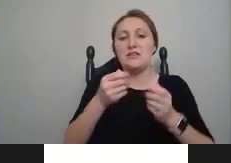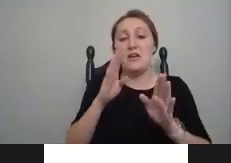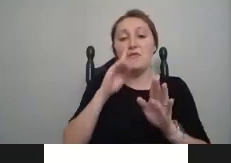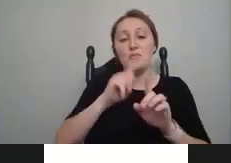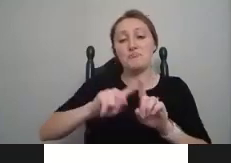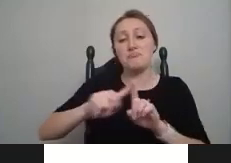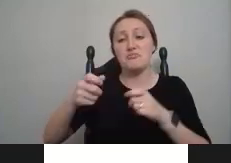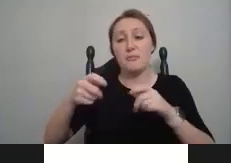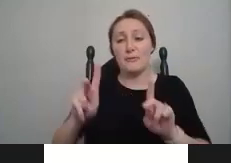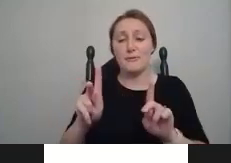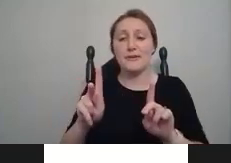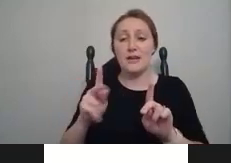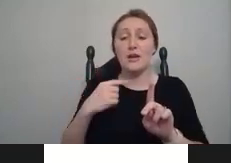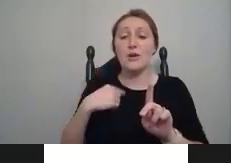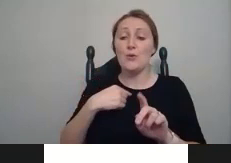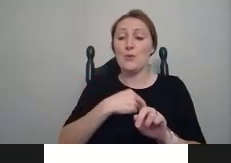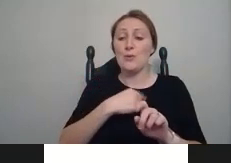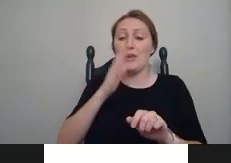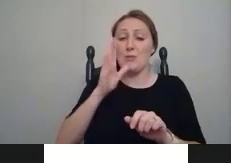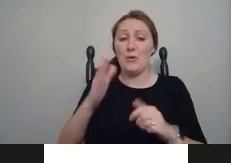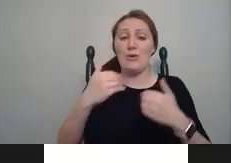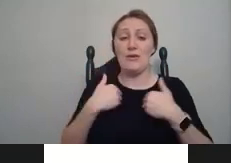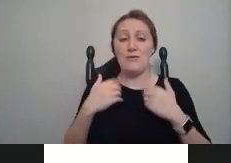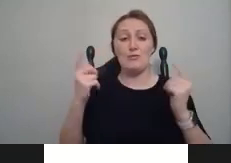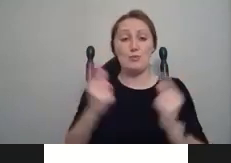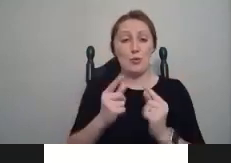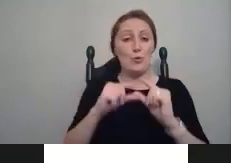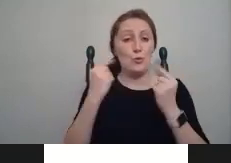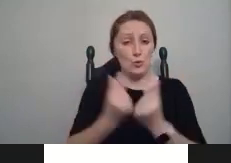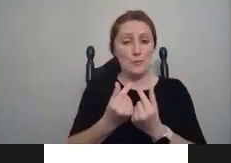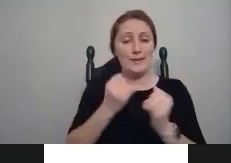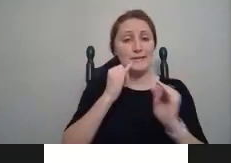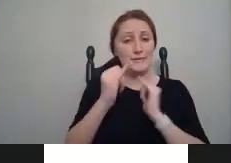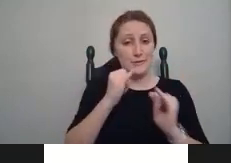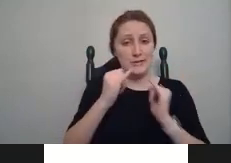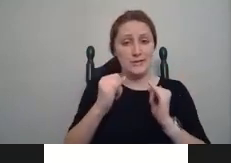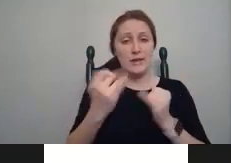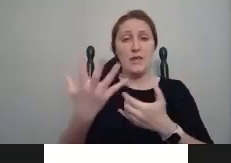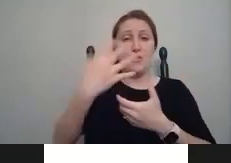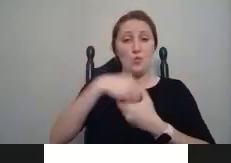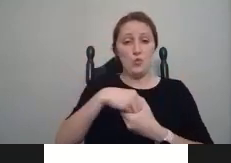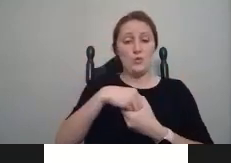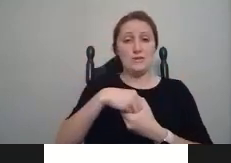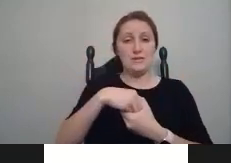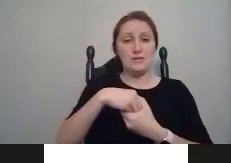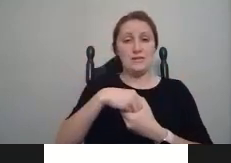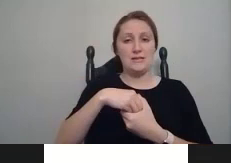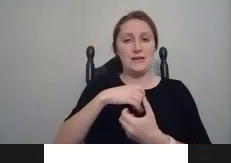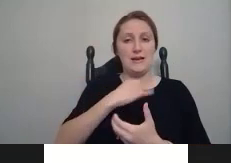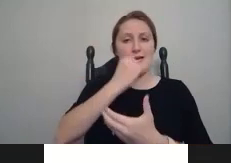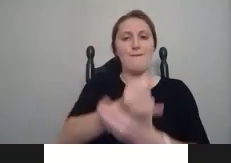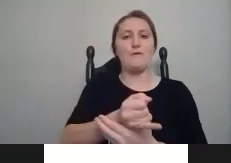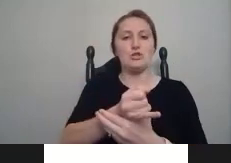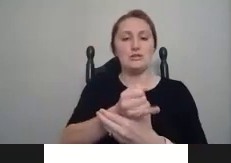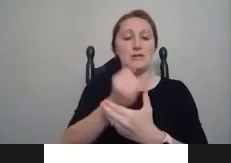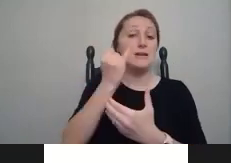opportunities. We will have small group instruction that includes interventions, right? So if